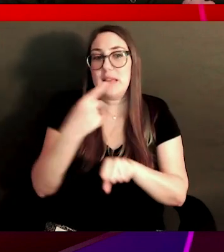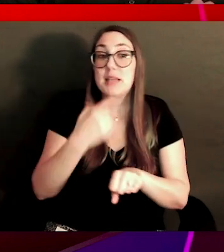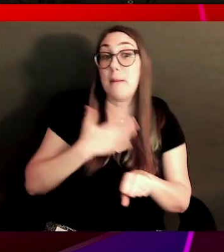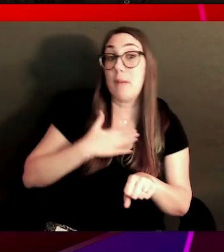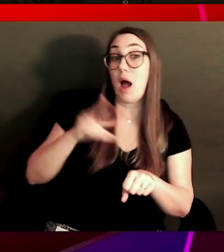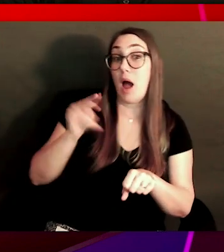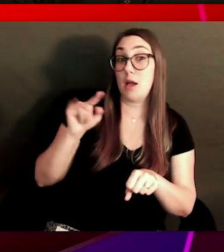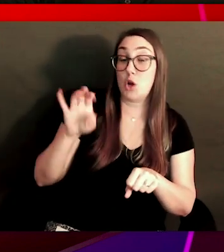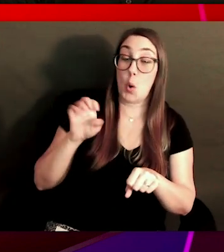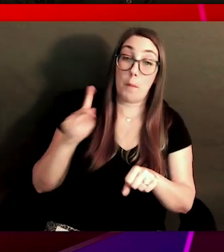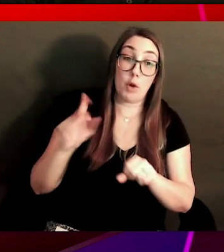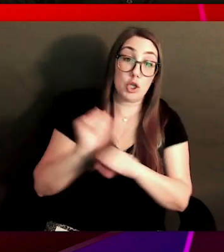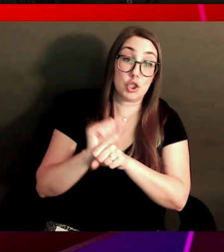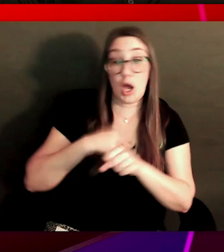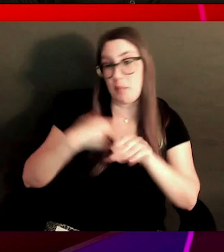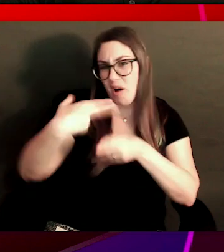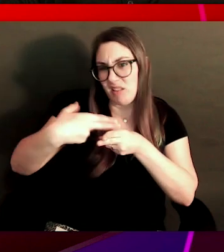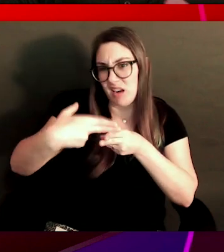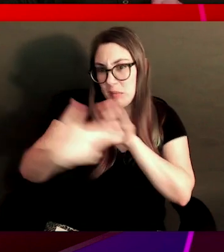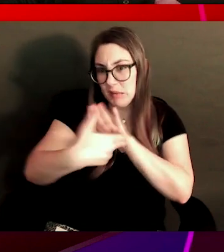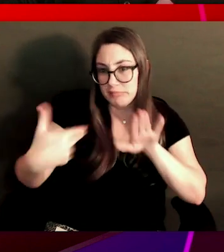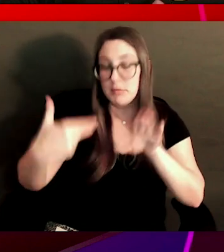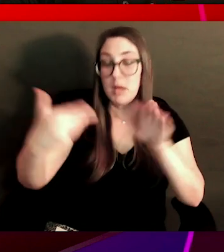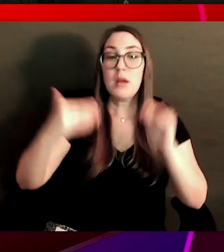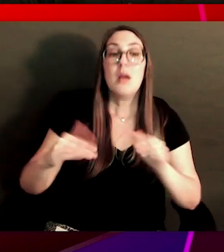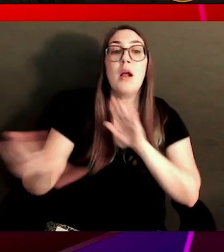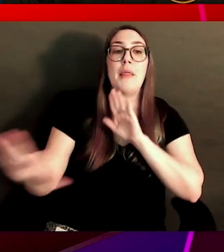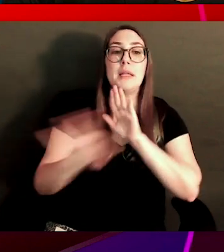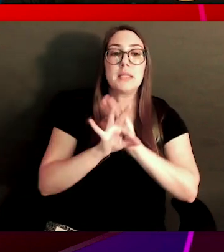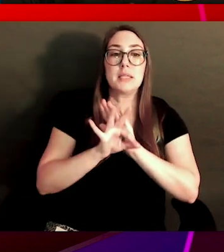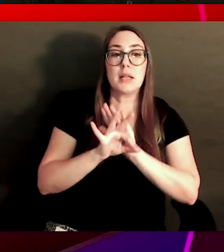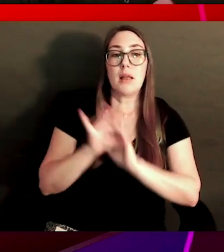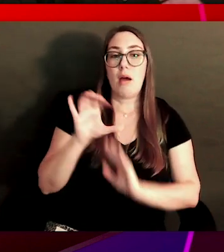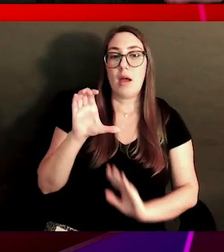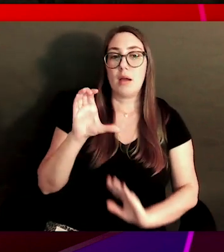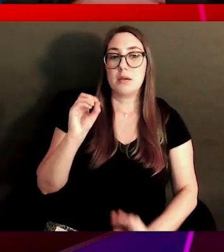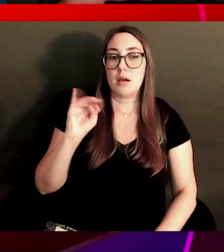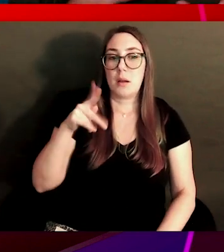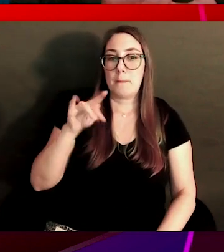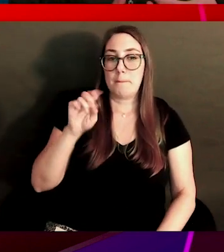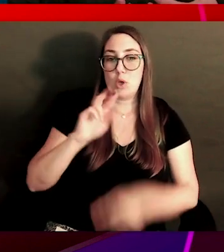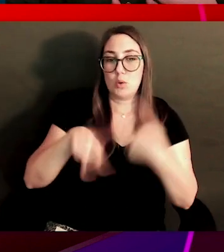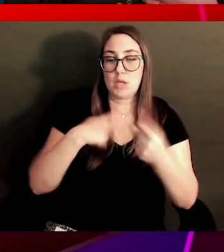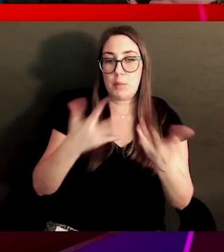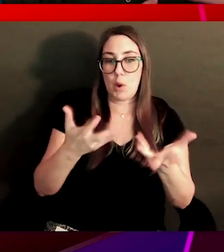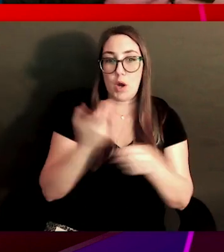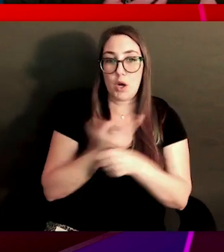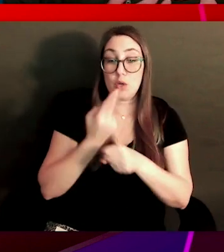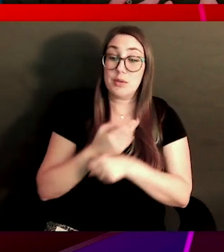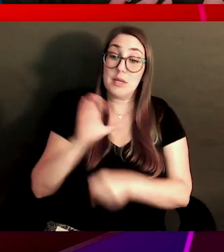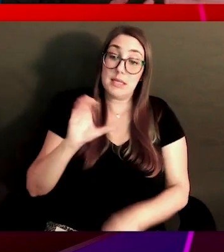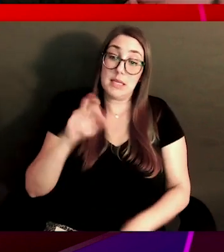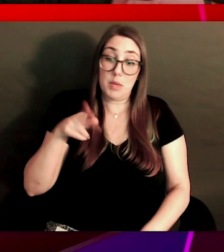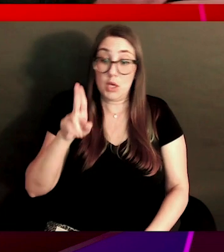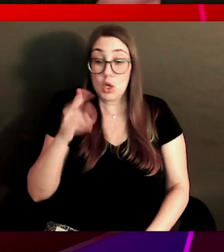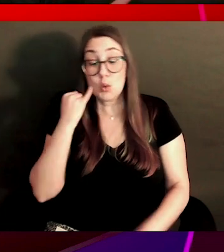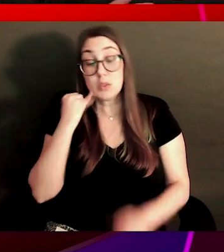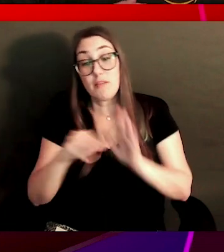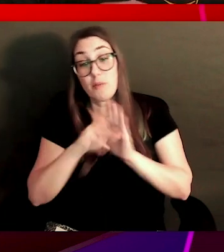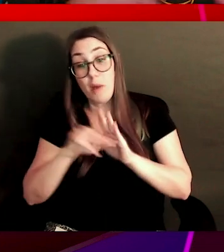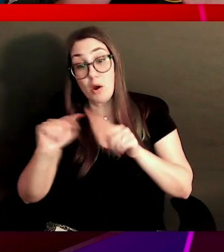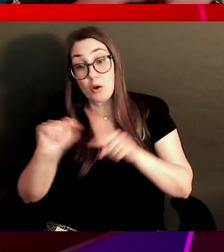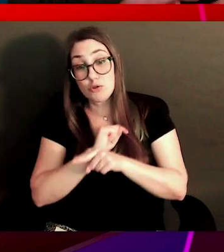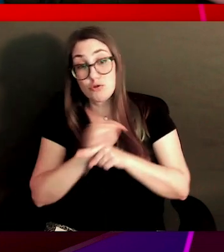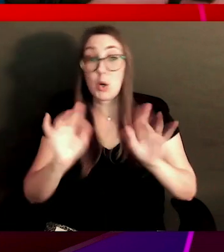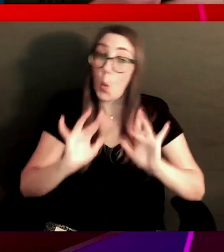job, I'll name it, and I will go ahead and select the compute type that I want to use. Yep. You could use GPUs if you're doing model training, or you could do a lightweight